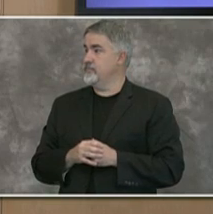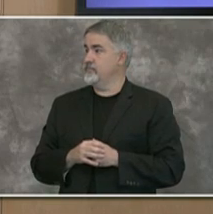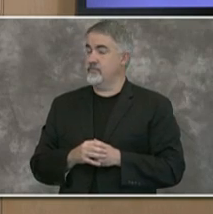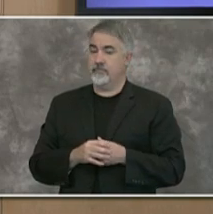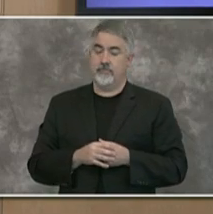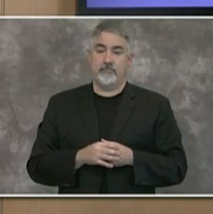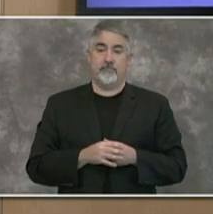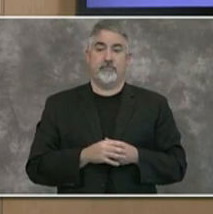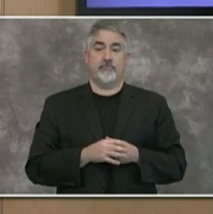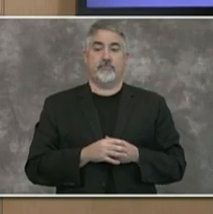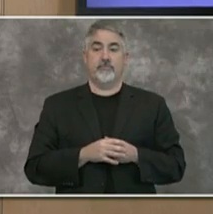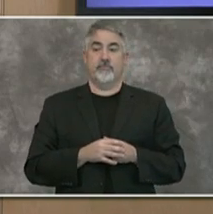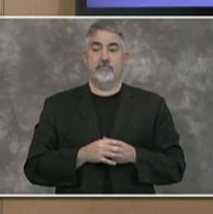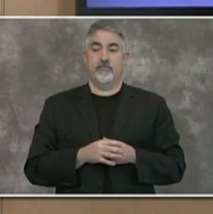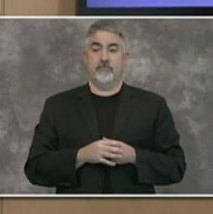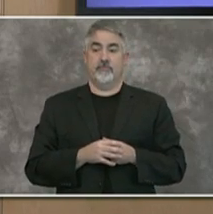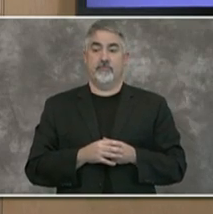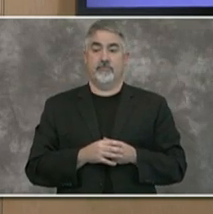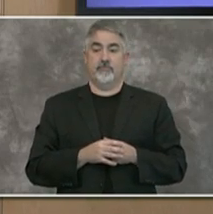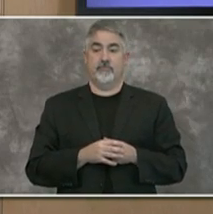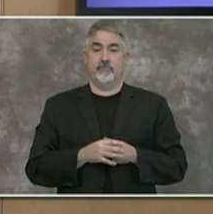Vanessa Van Hefty from